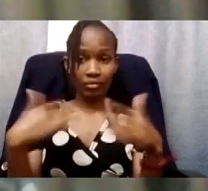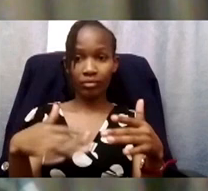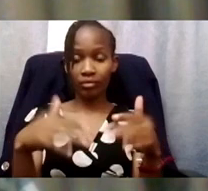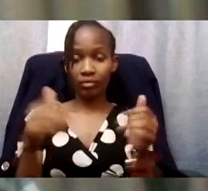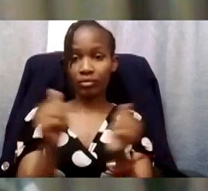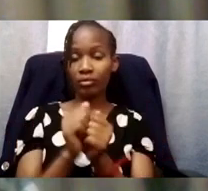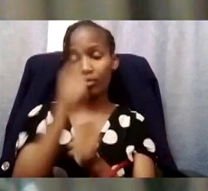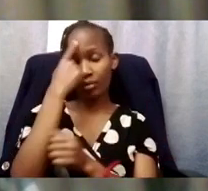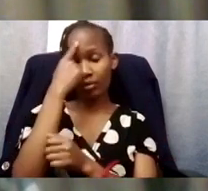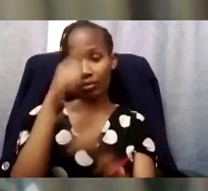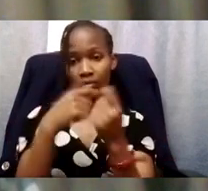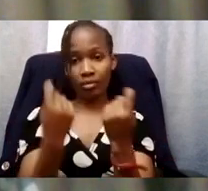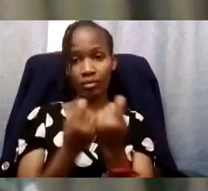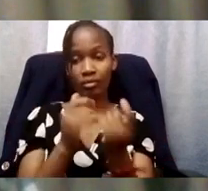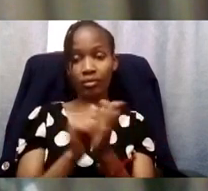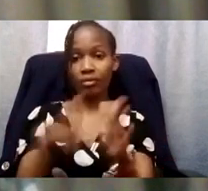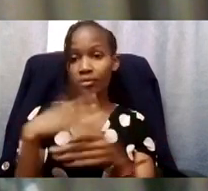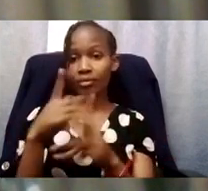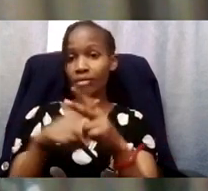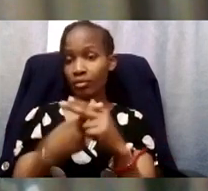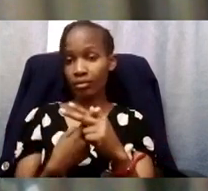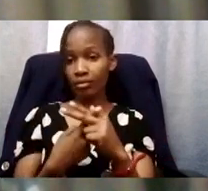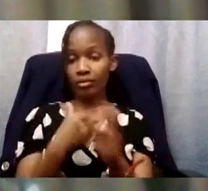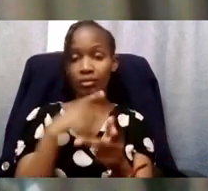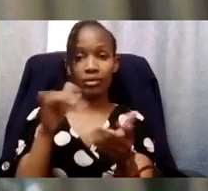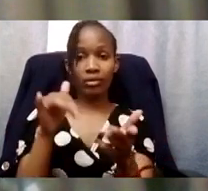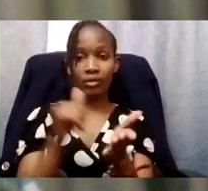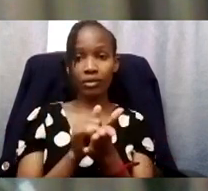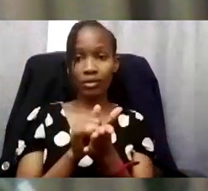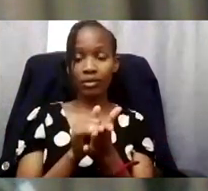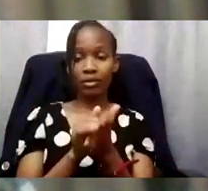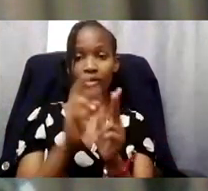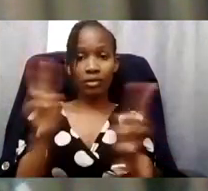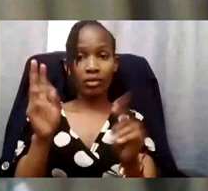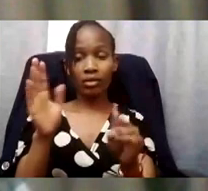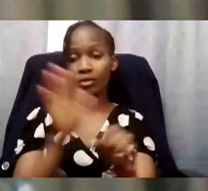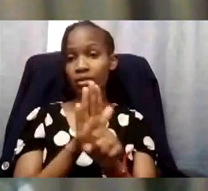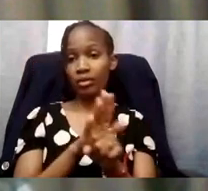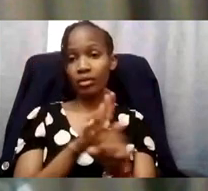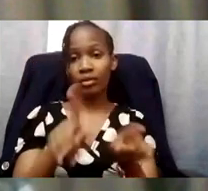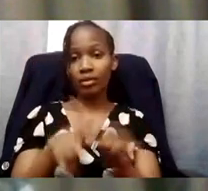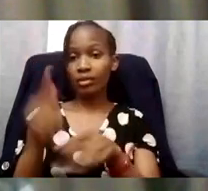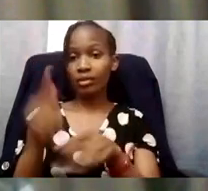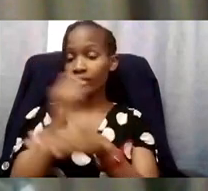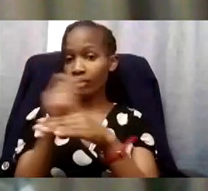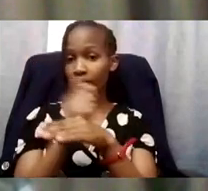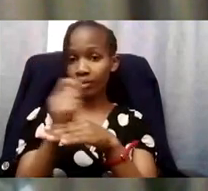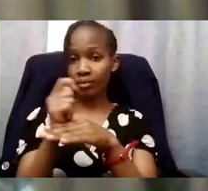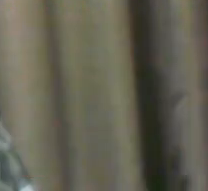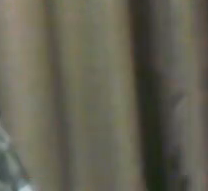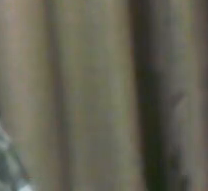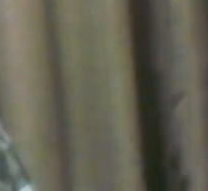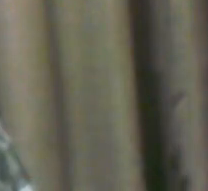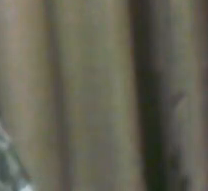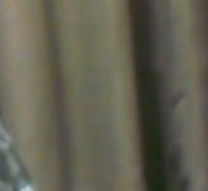team. So that is how I started liking that place very much. Earlier, I was playing in UK for, you